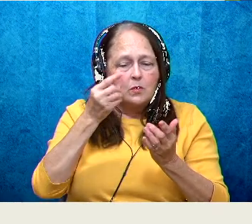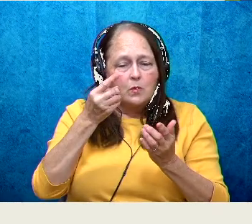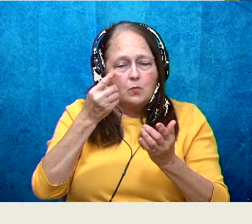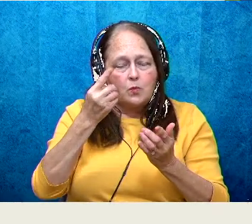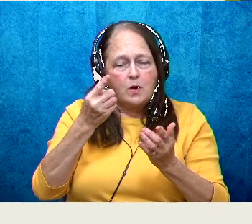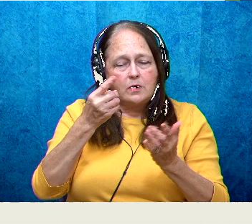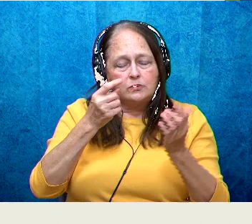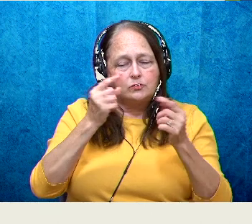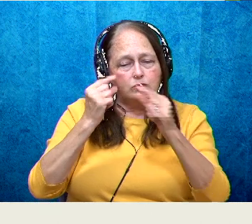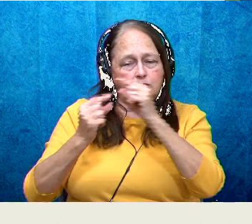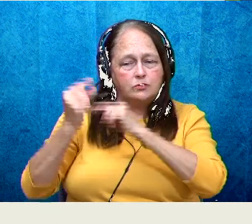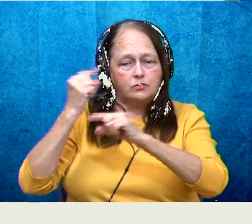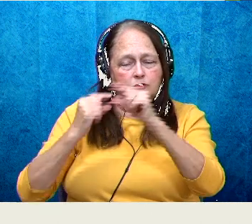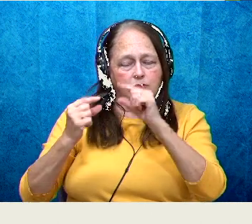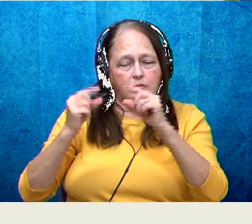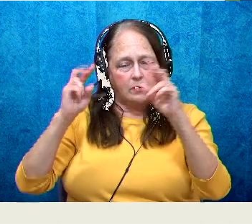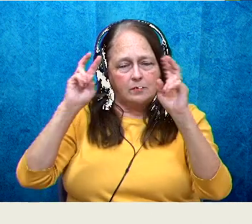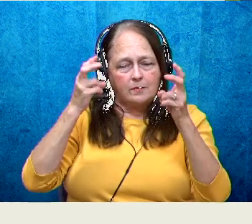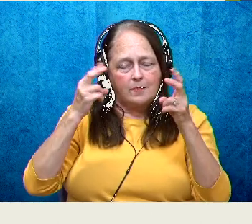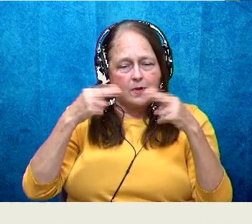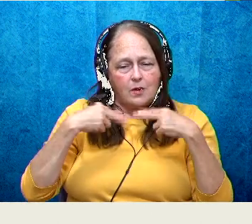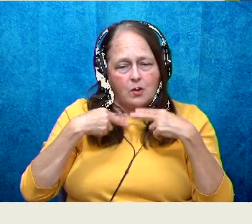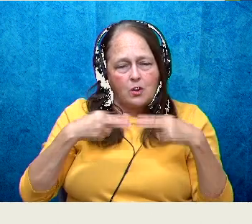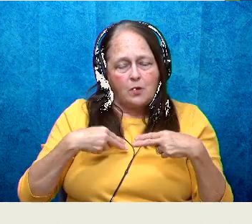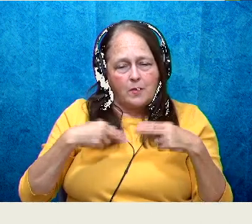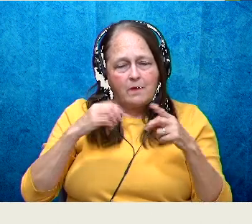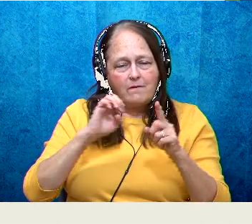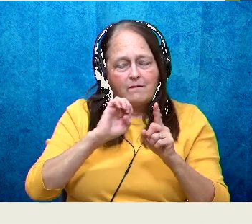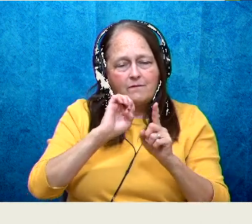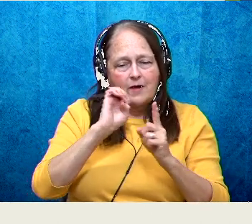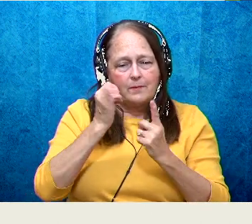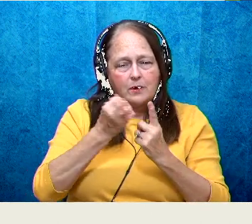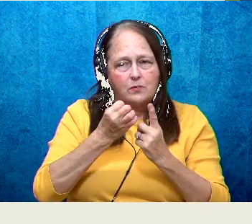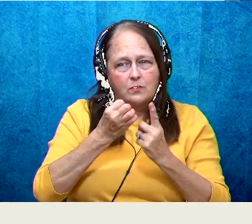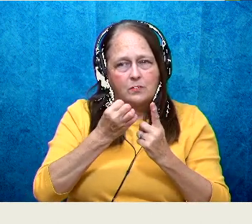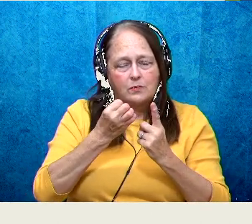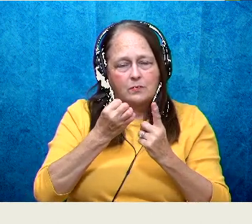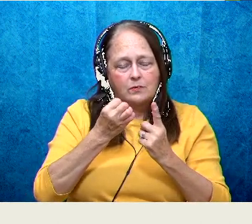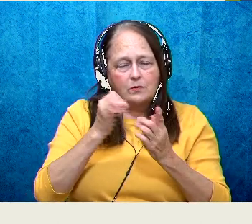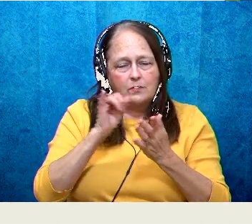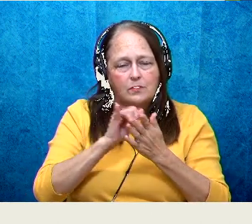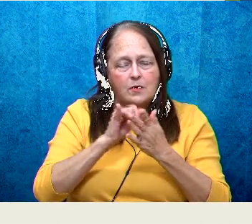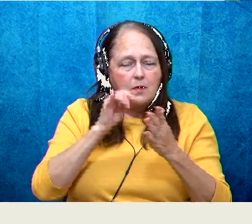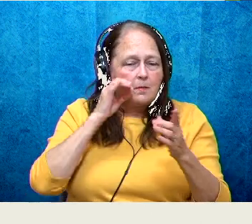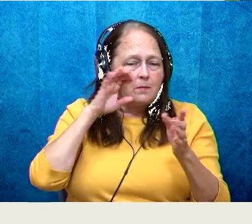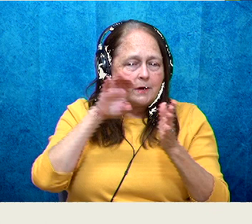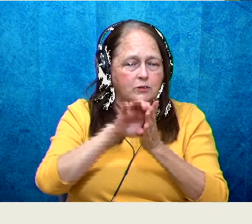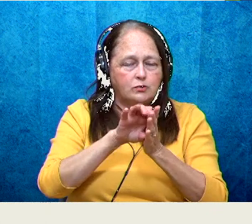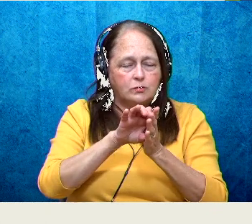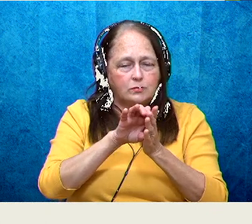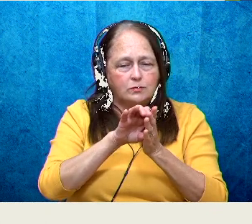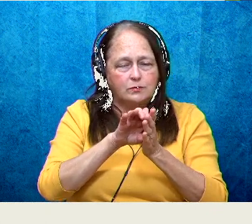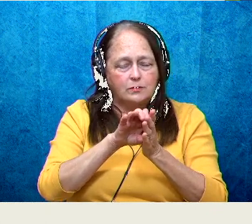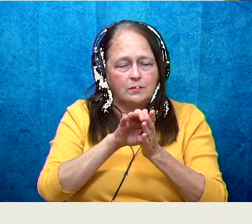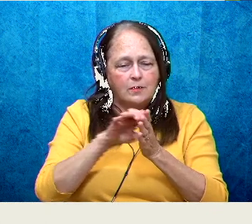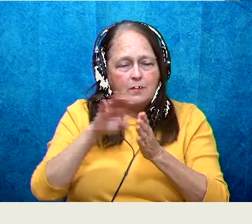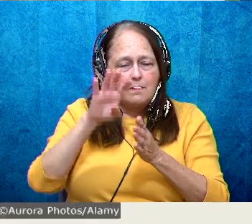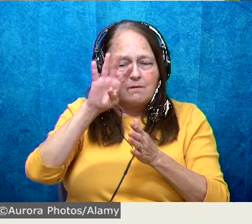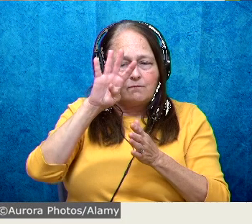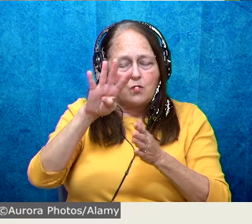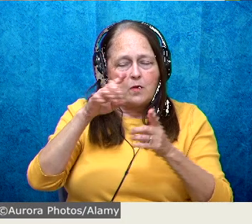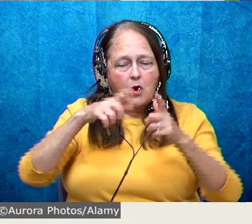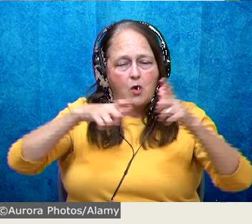of our geography themes is human-environmental interaction. And take a look at this picture. Once the fourth largest lake in the